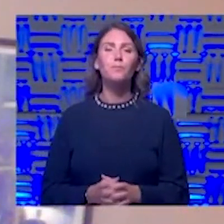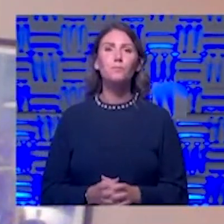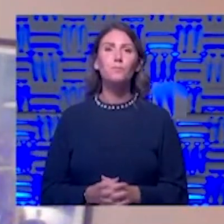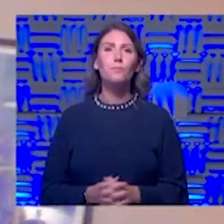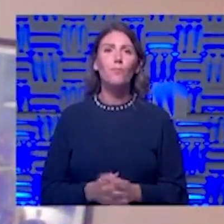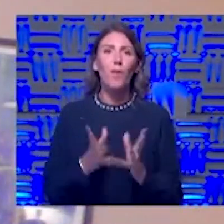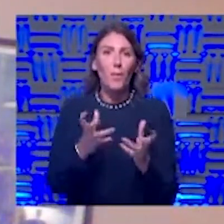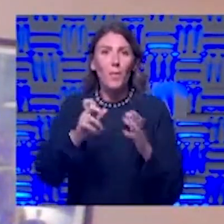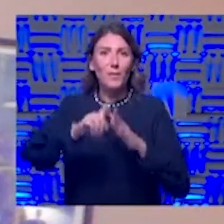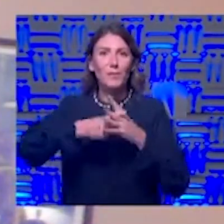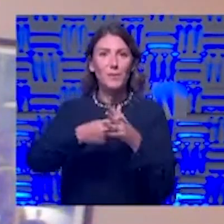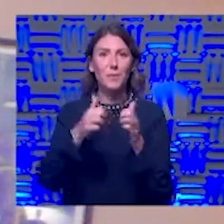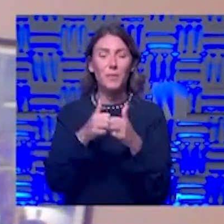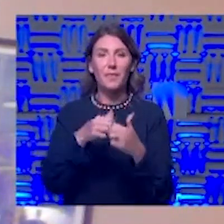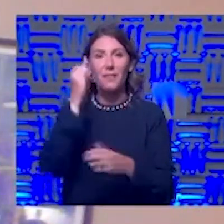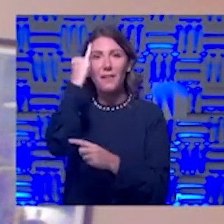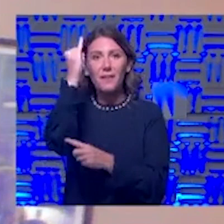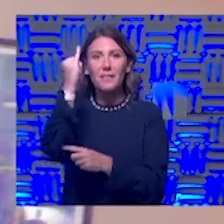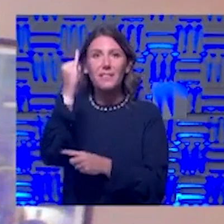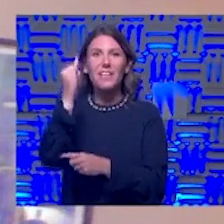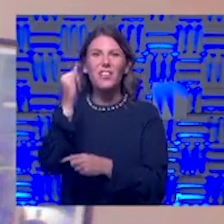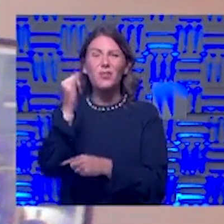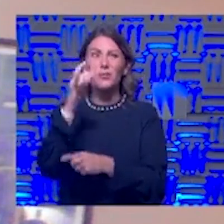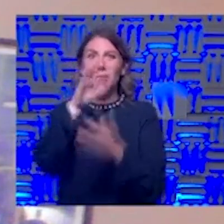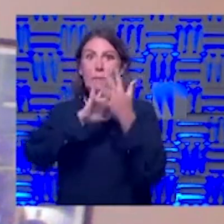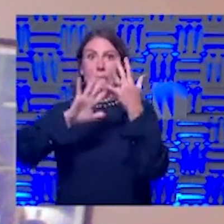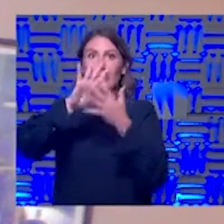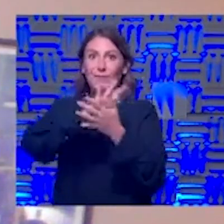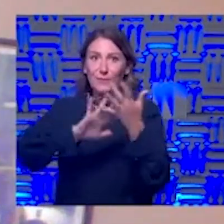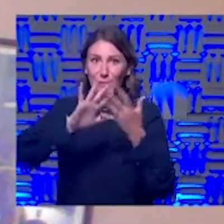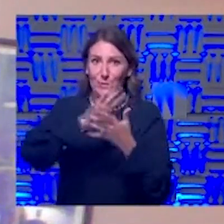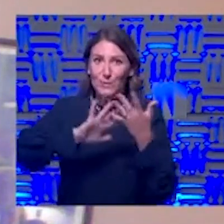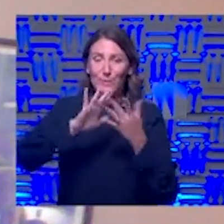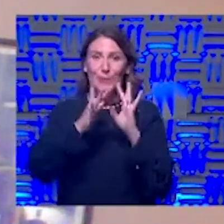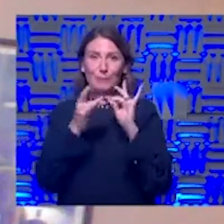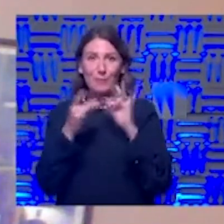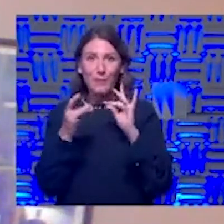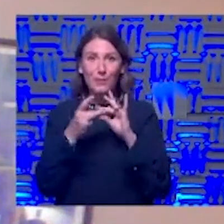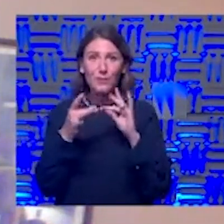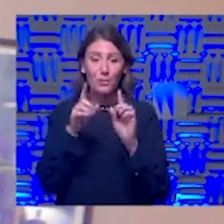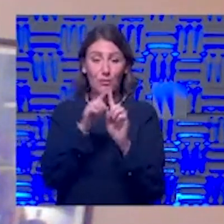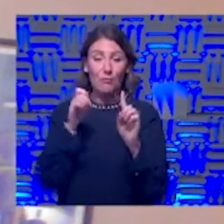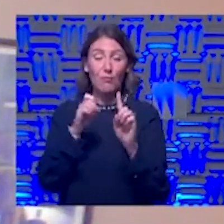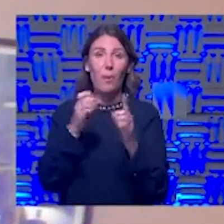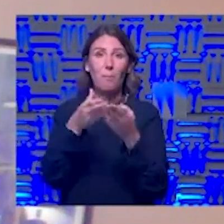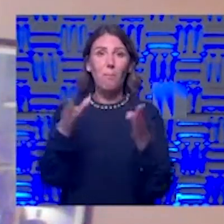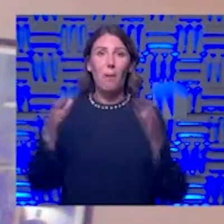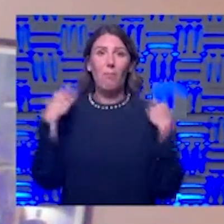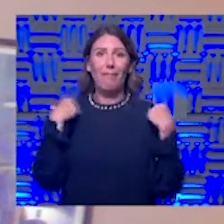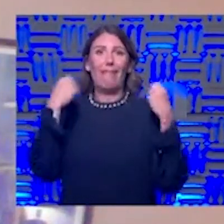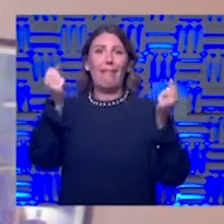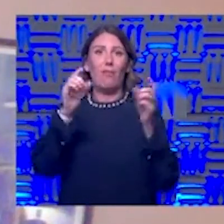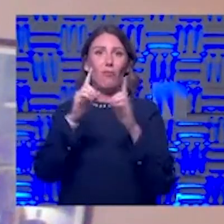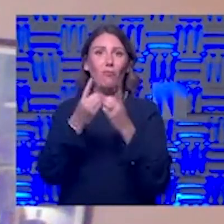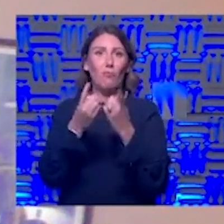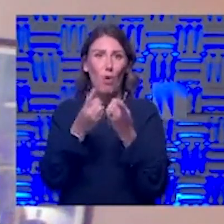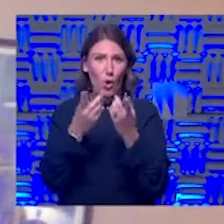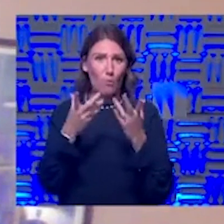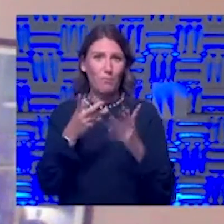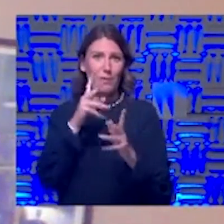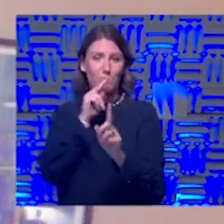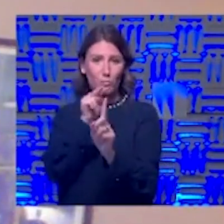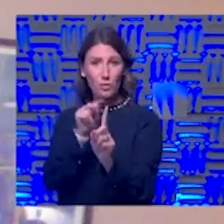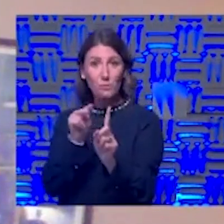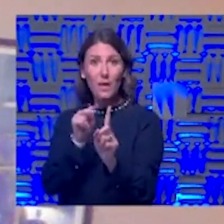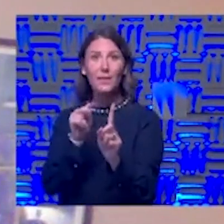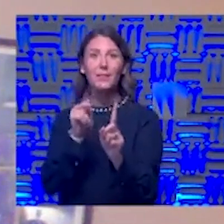with just the idea that I think that we've had some mixed messages, and from a public health standpoint, we may have given some confusing guidance when we were telling